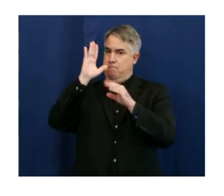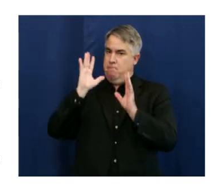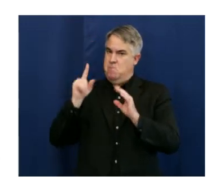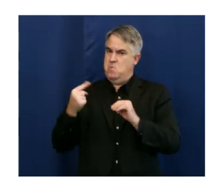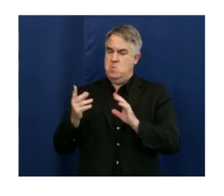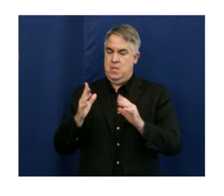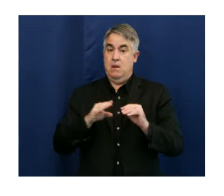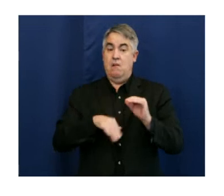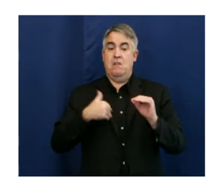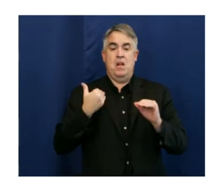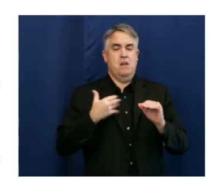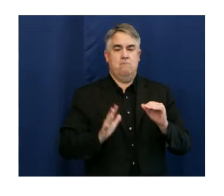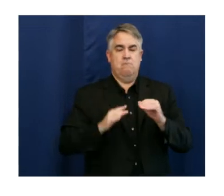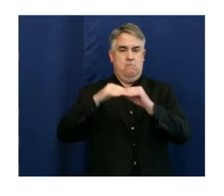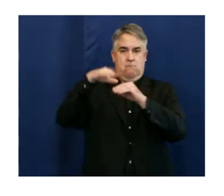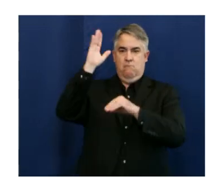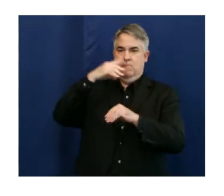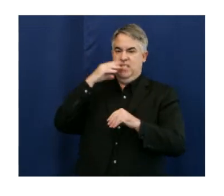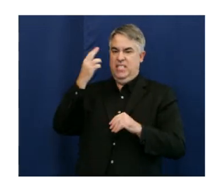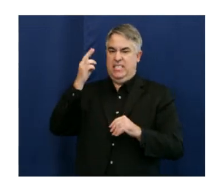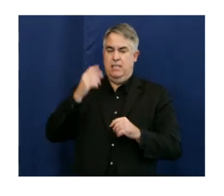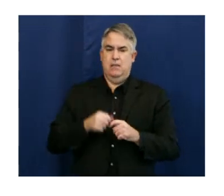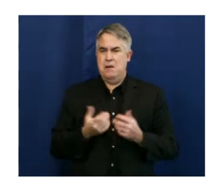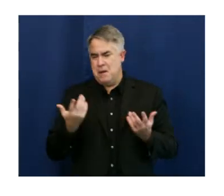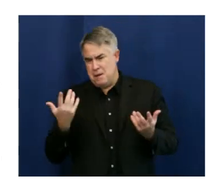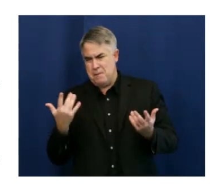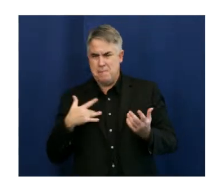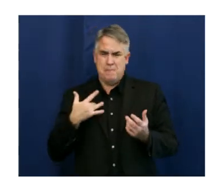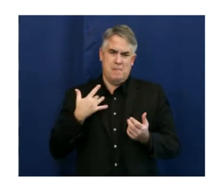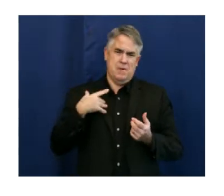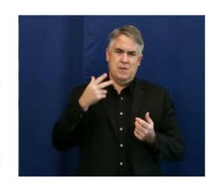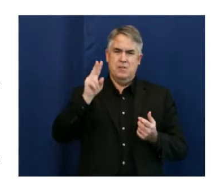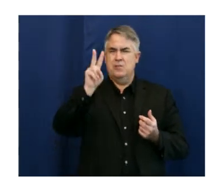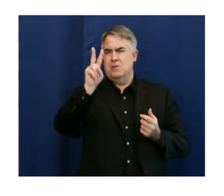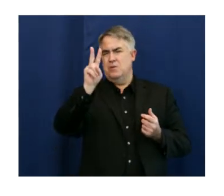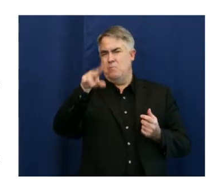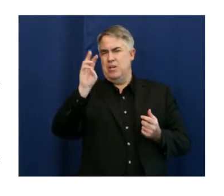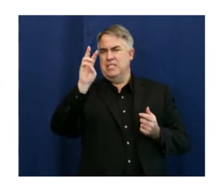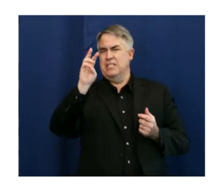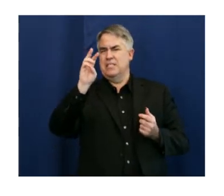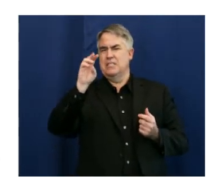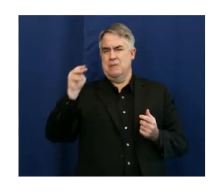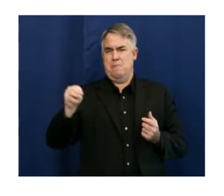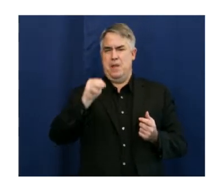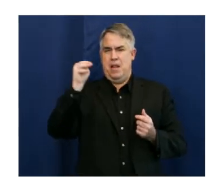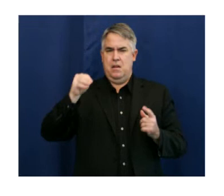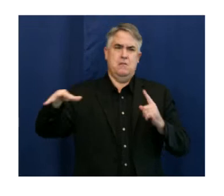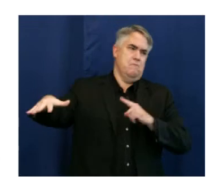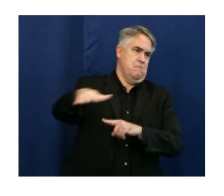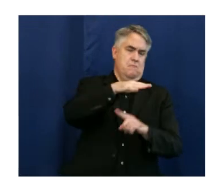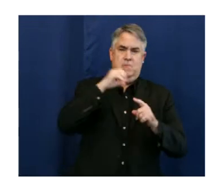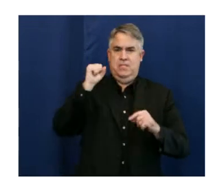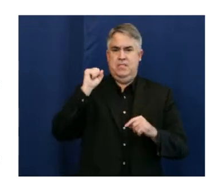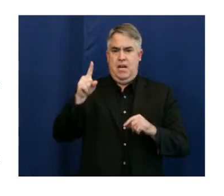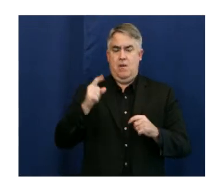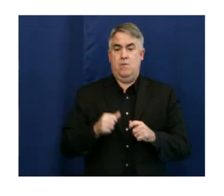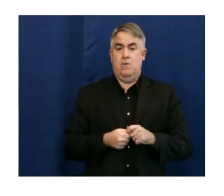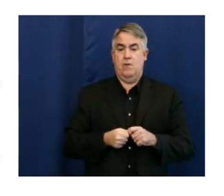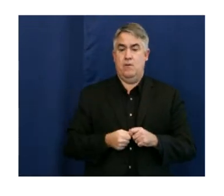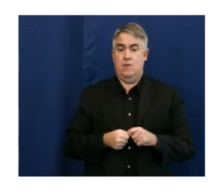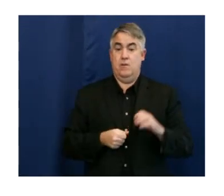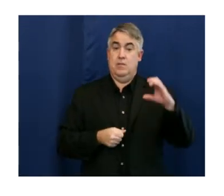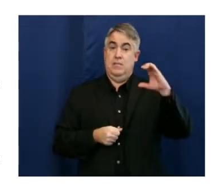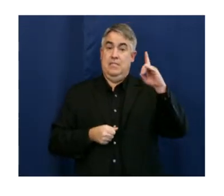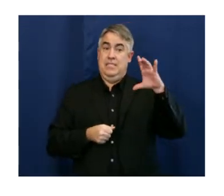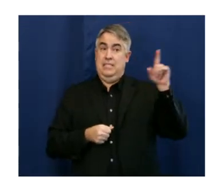under 2.7 million residents. CDC and CDPH goal is to get 70% of your county vaccinated